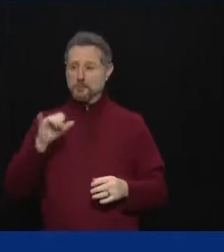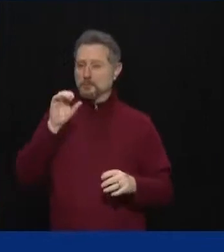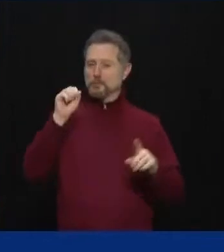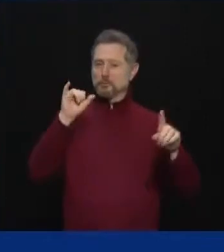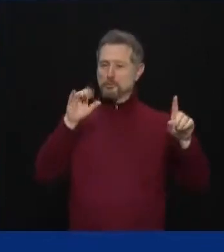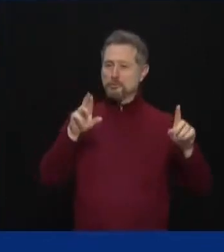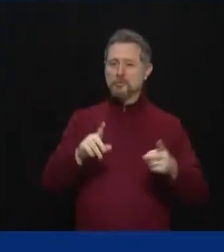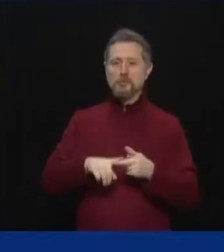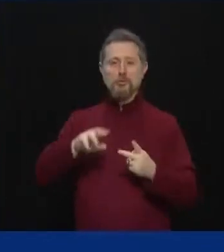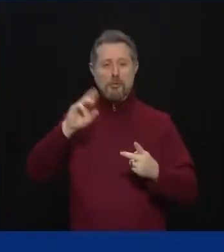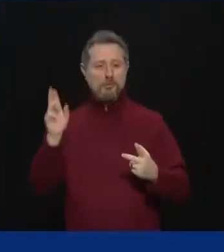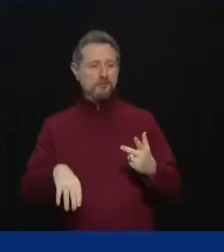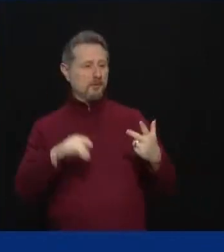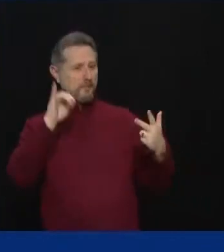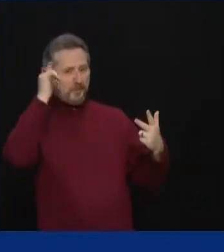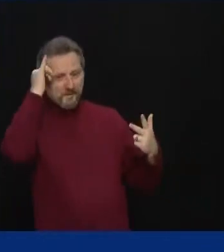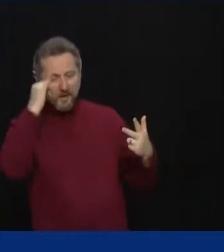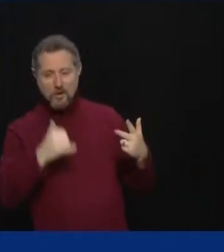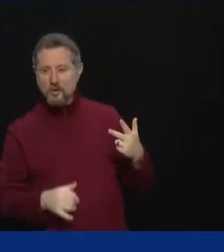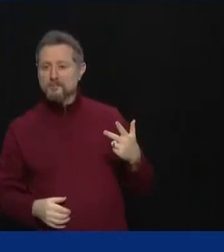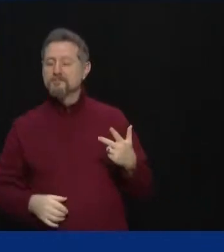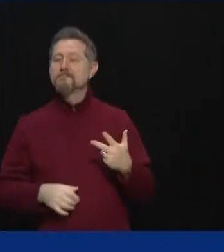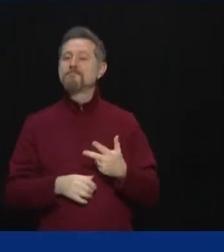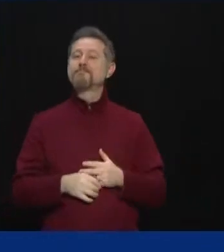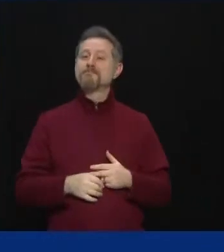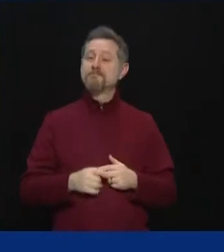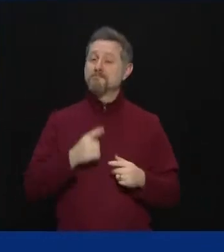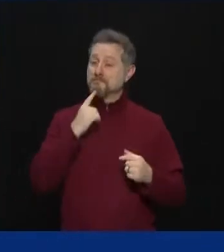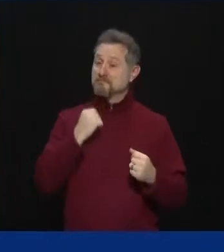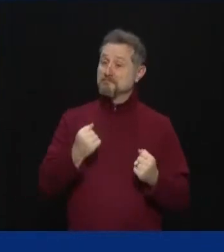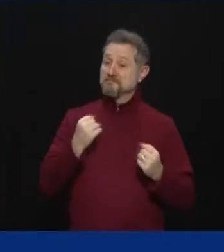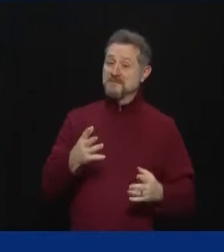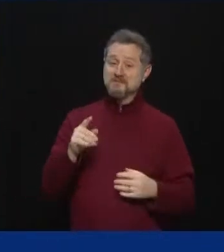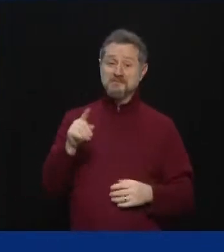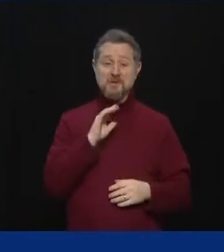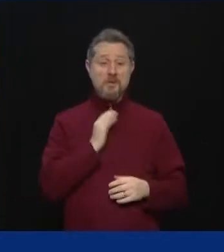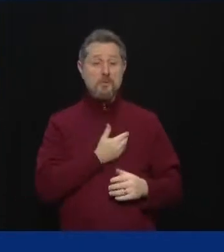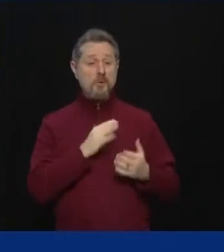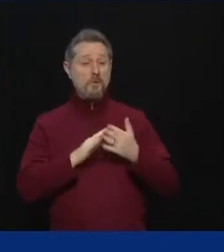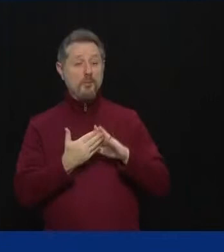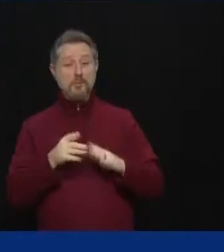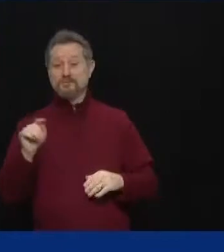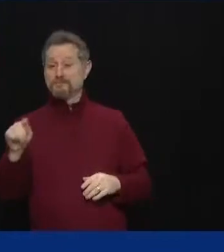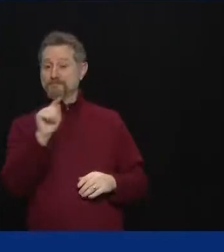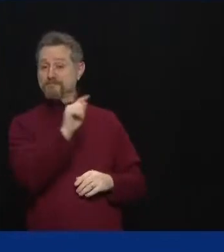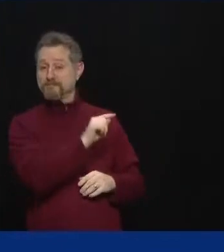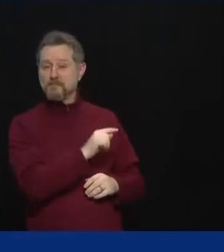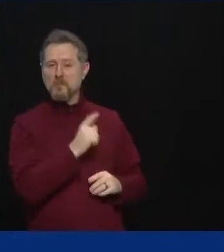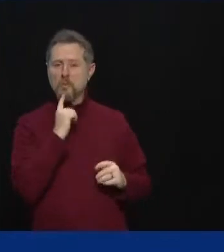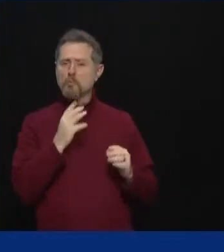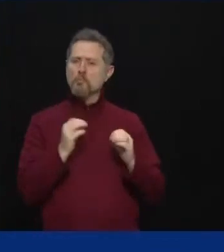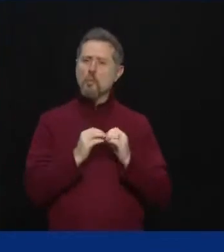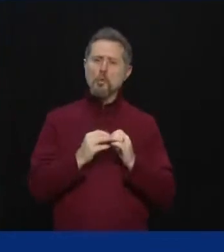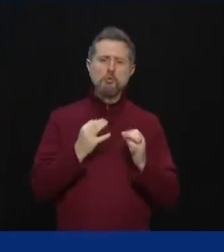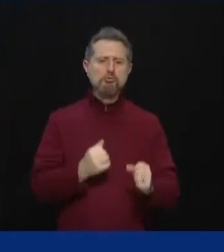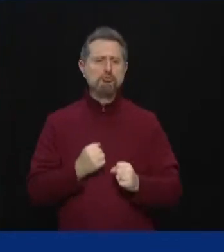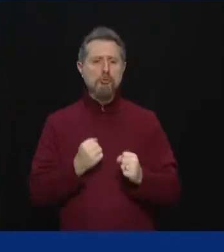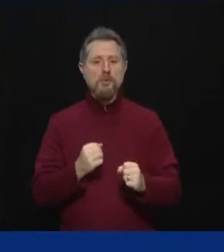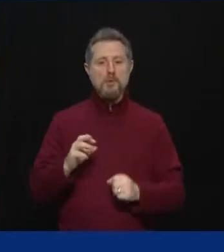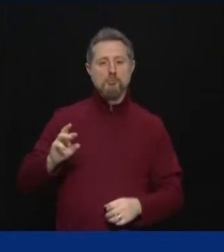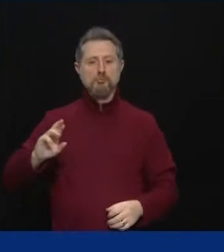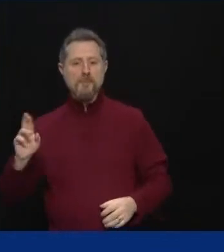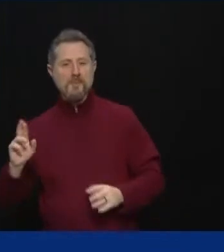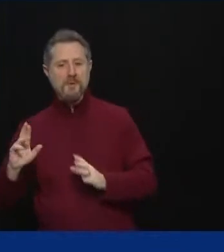Buffalo, a number of our communities that are more Republican leaning, there has